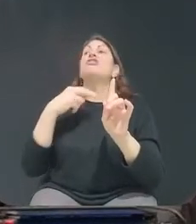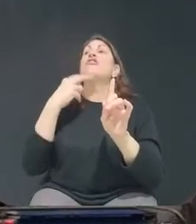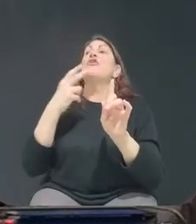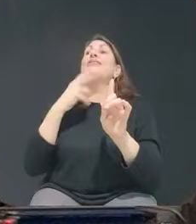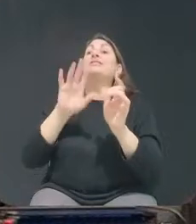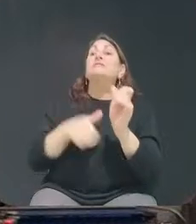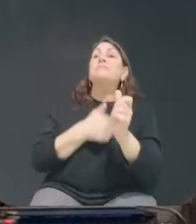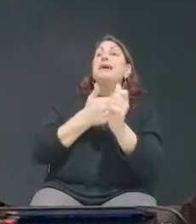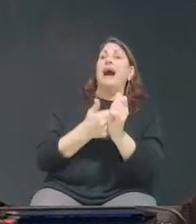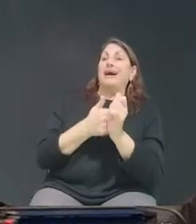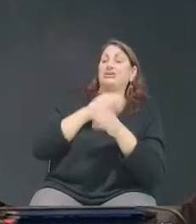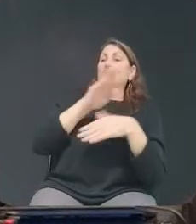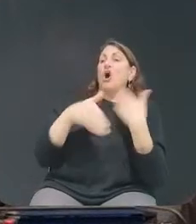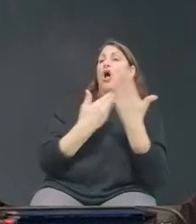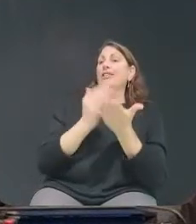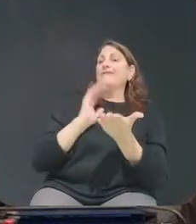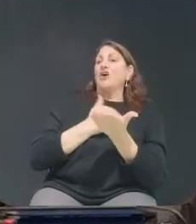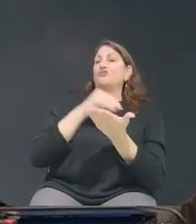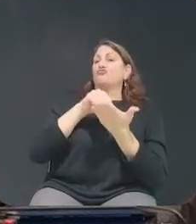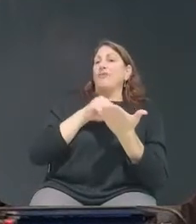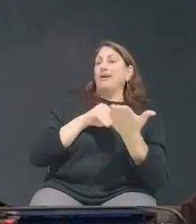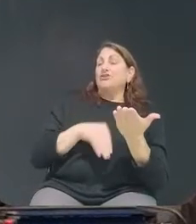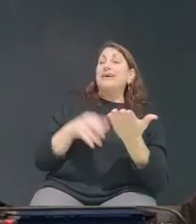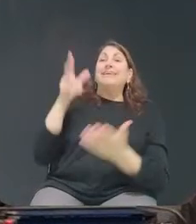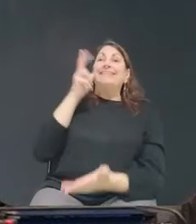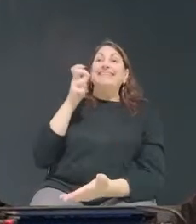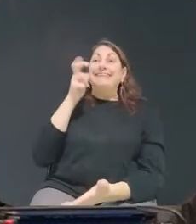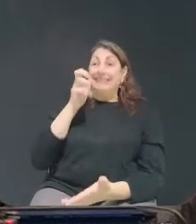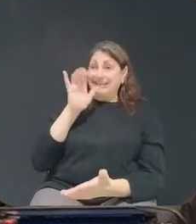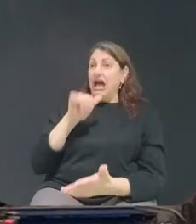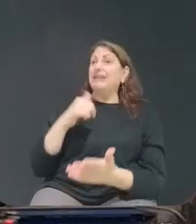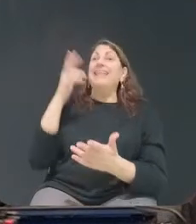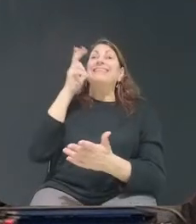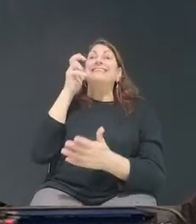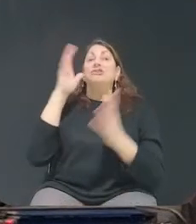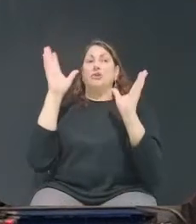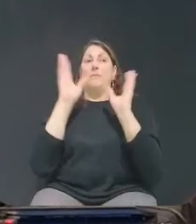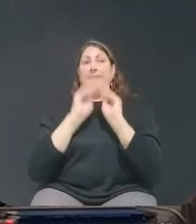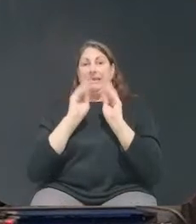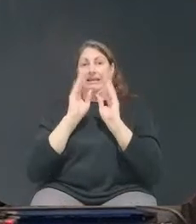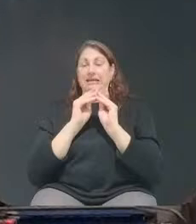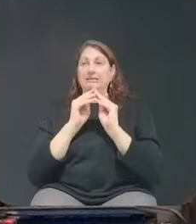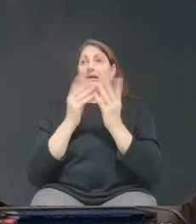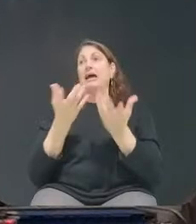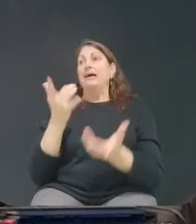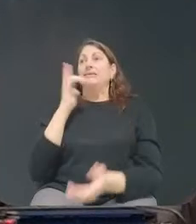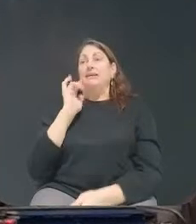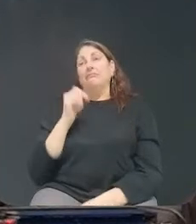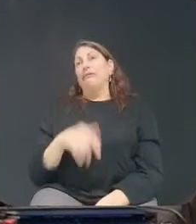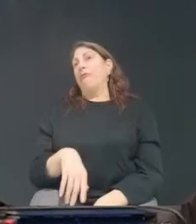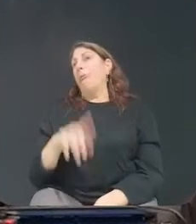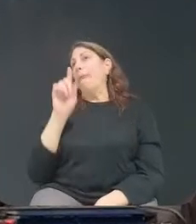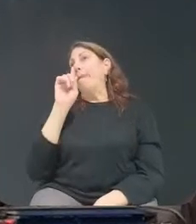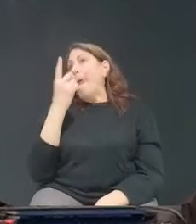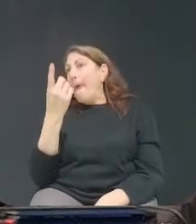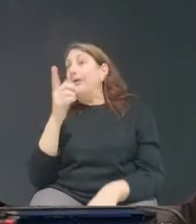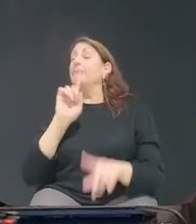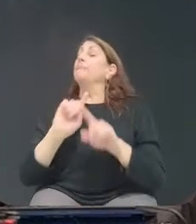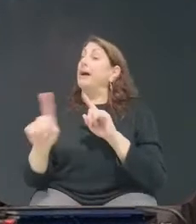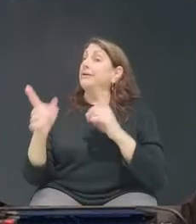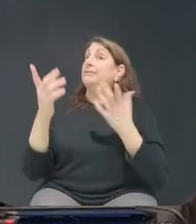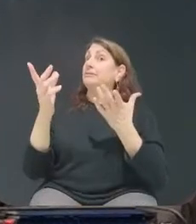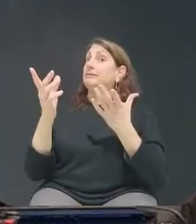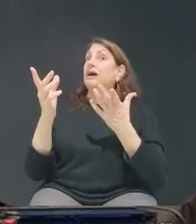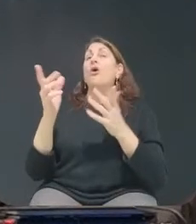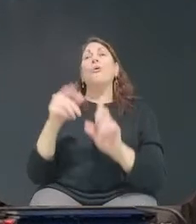all of these records. So listening to the audio recordings of the meetings, like I said, it sounds maybe like not the most interesting listening, but especially